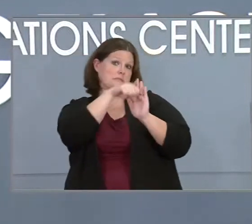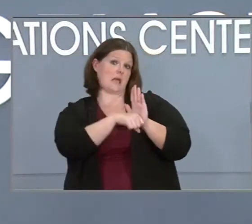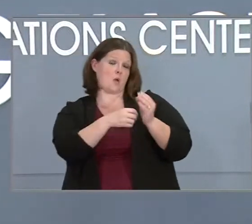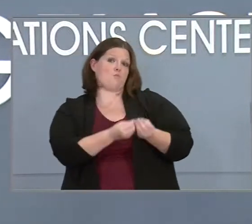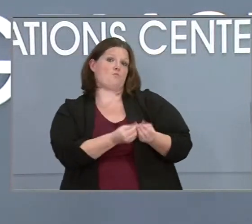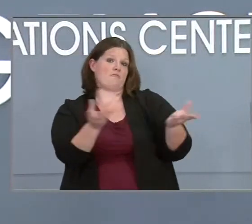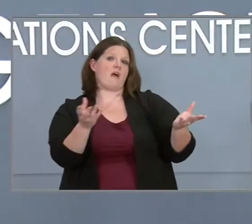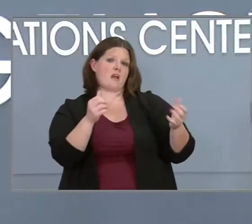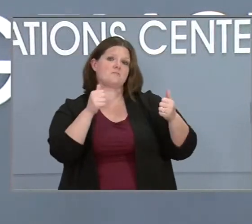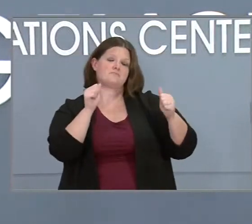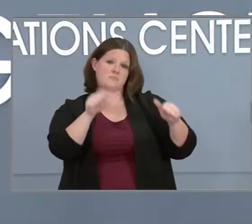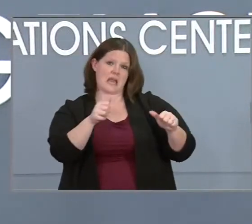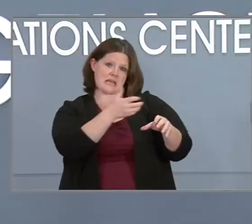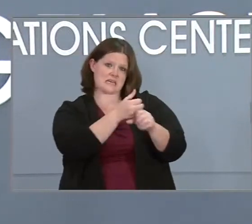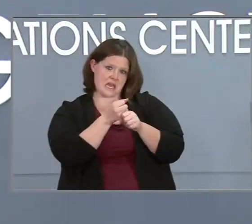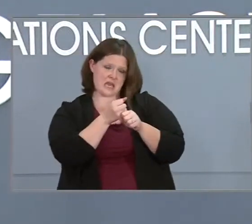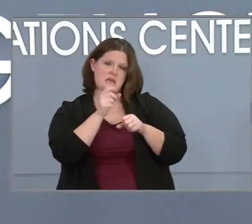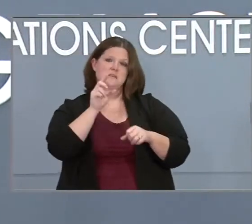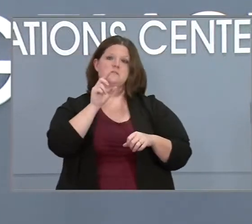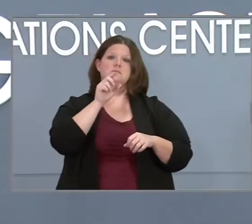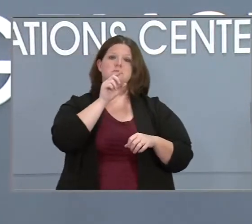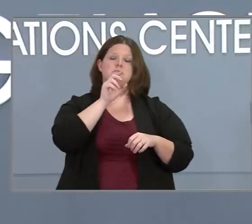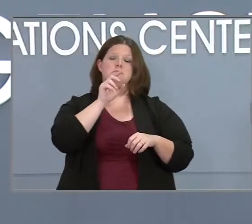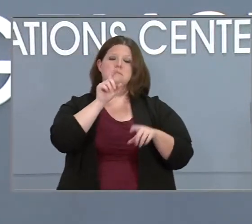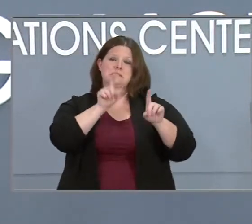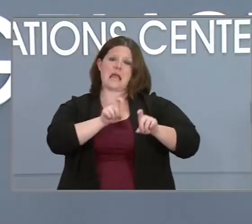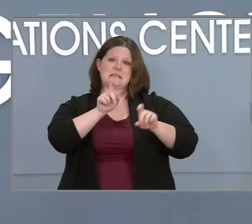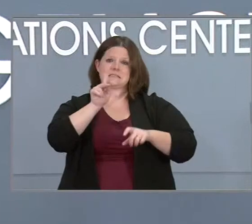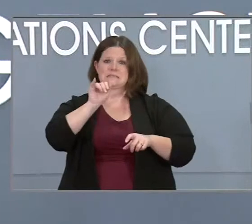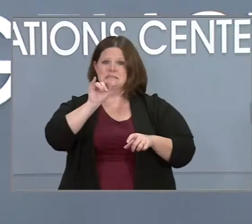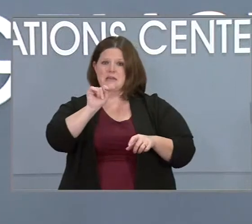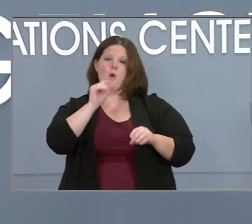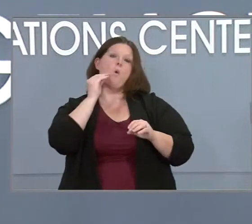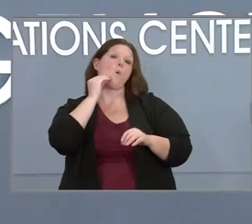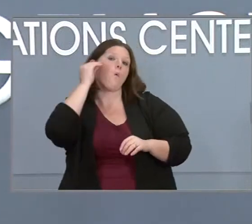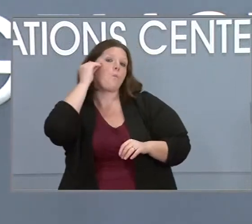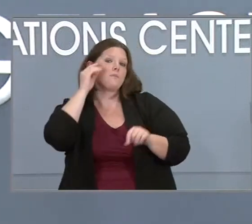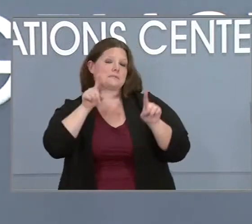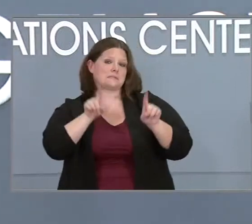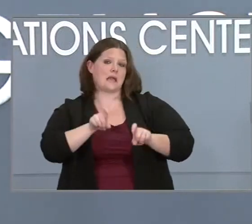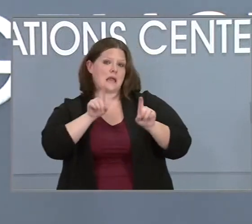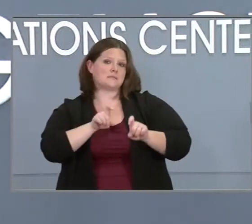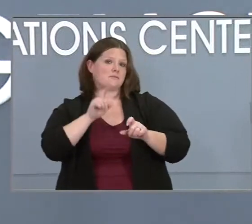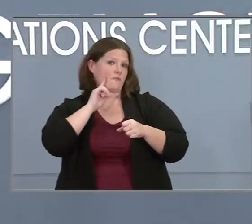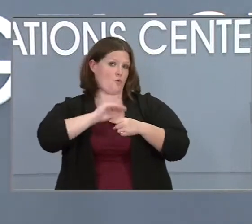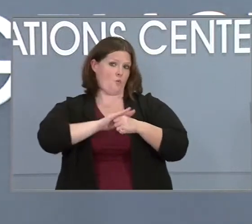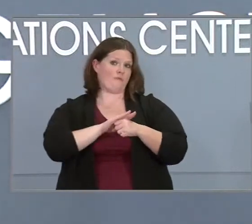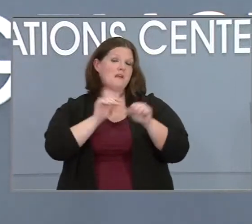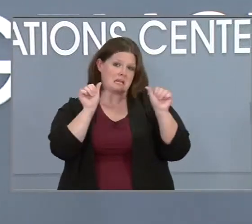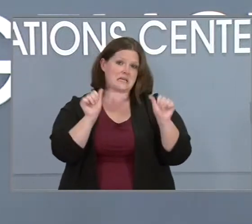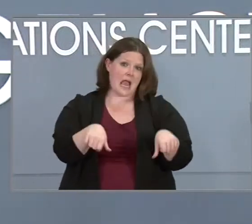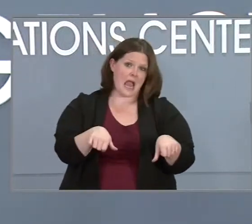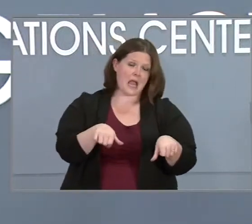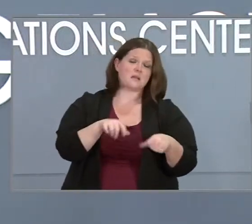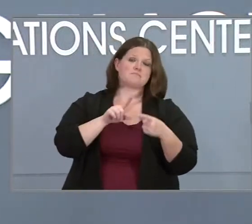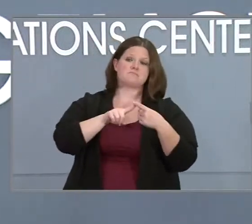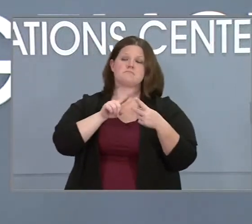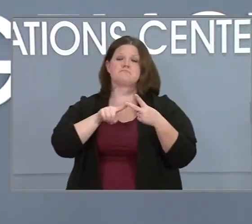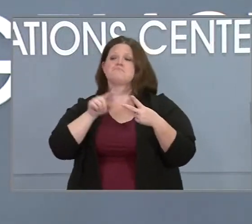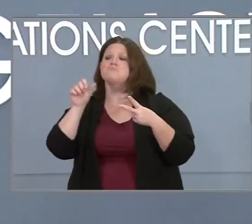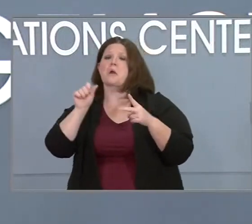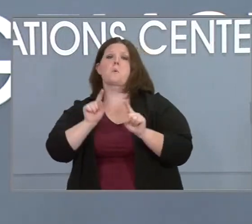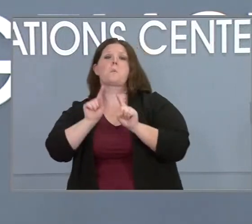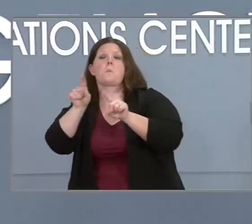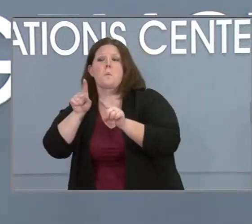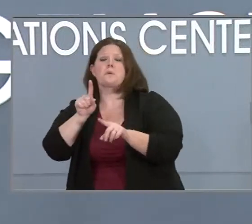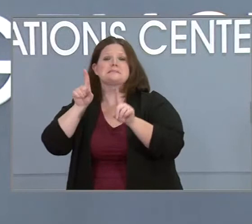to the DHHS website and you can find out more information about free home testing as well. So there's lots of different options for